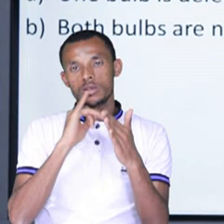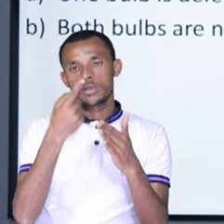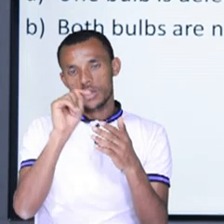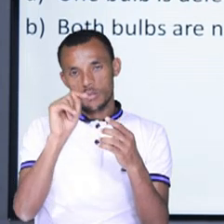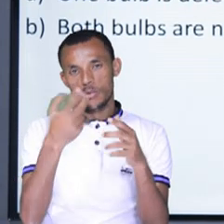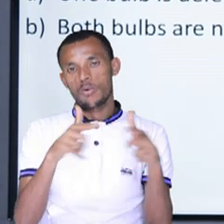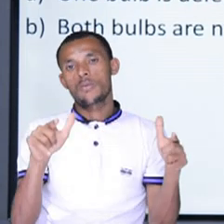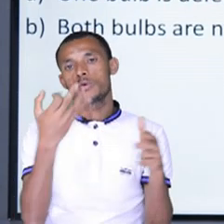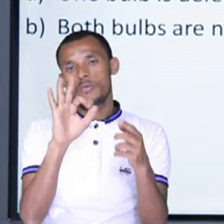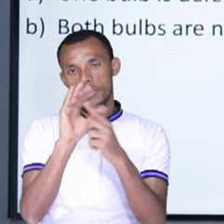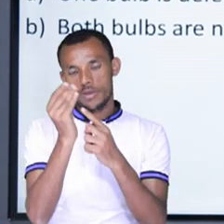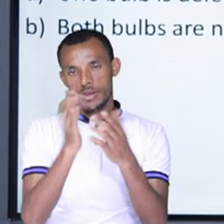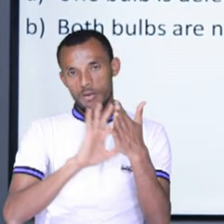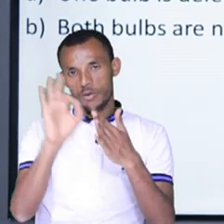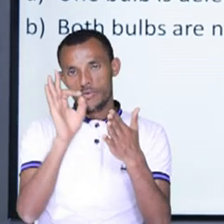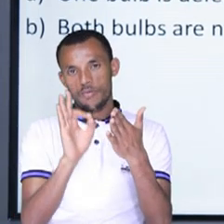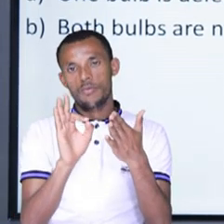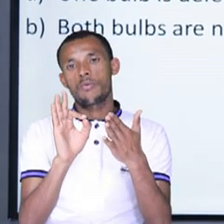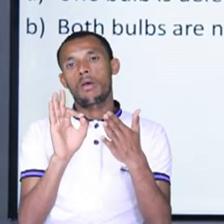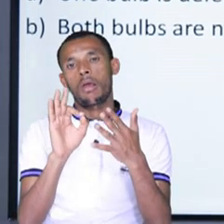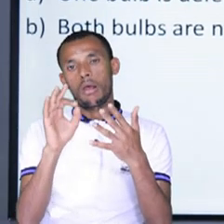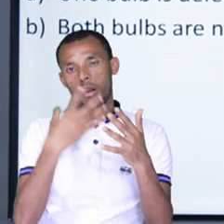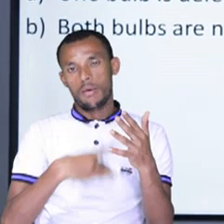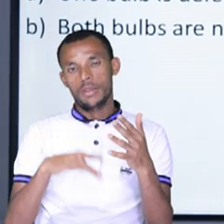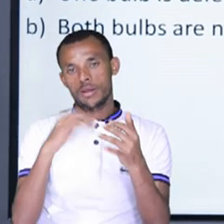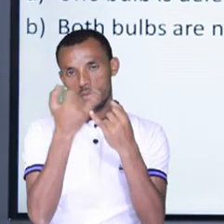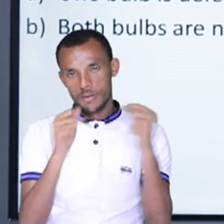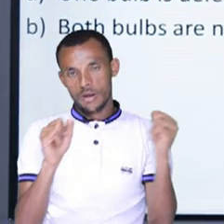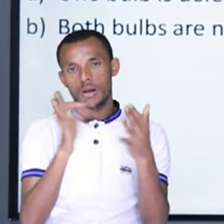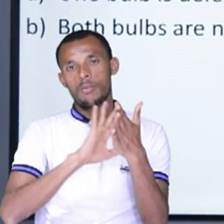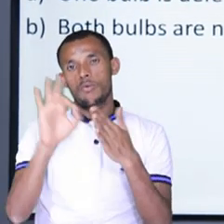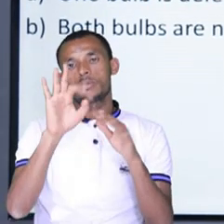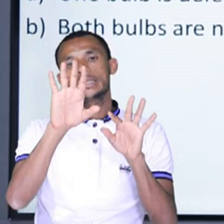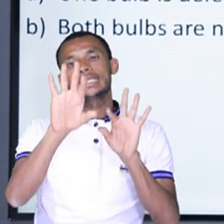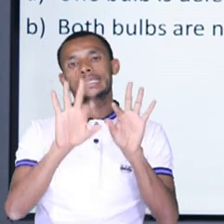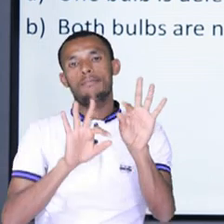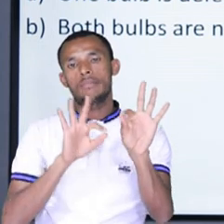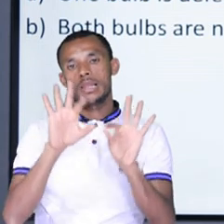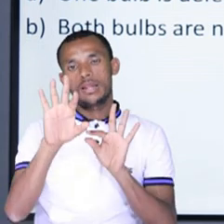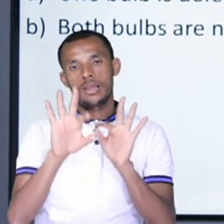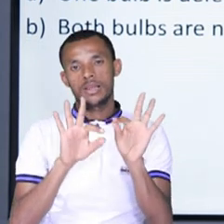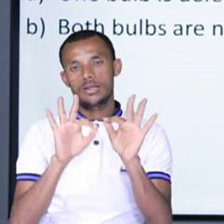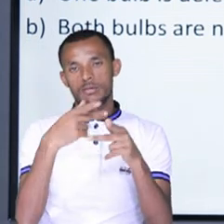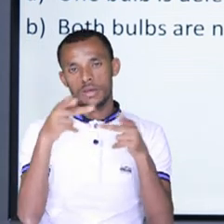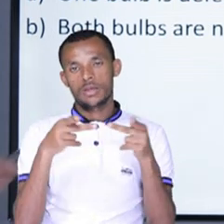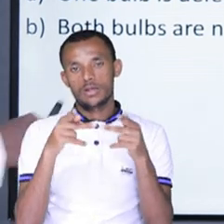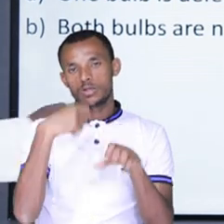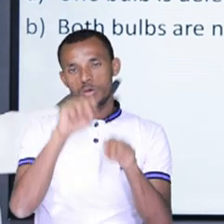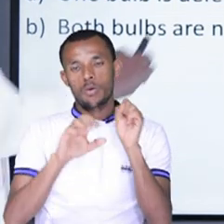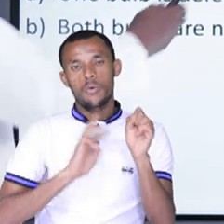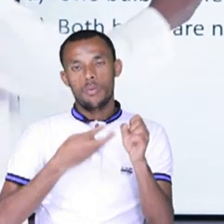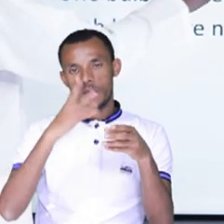probability of an event? Number of elements of the event divided by number of sample space. So we